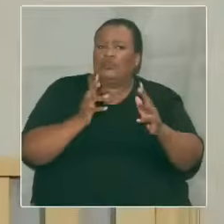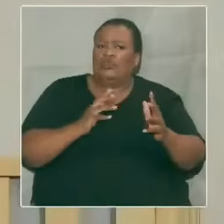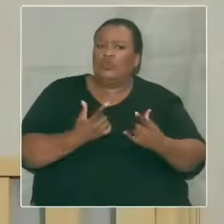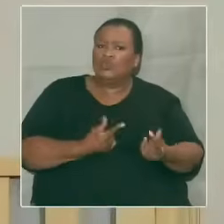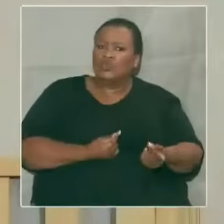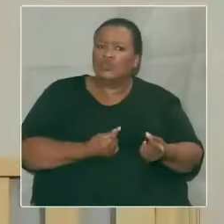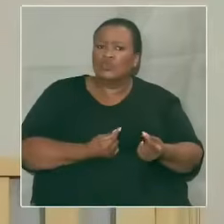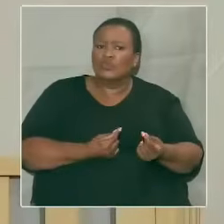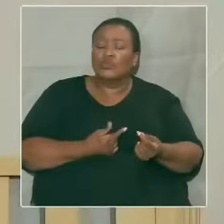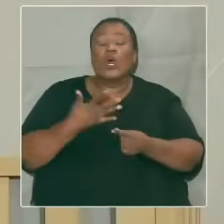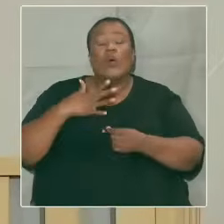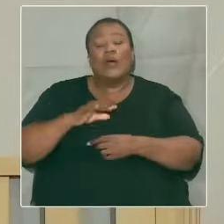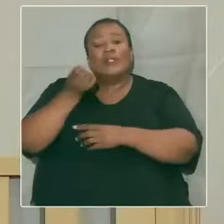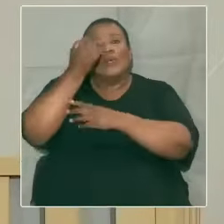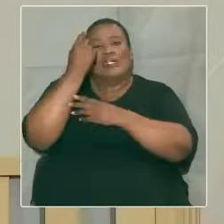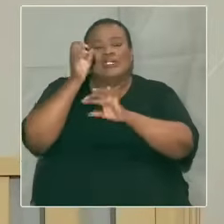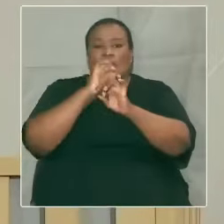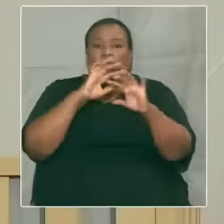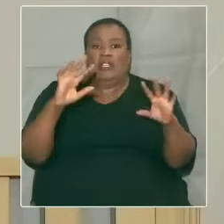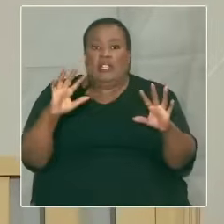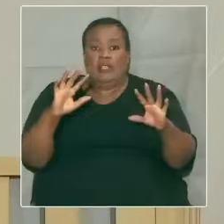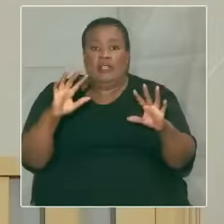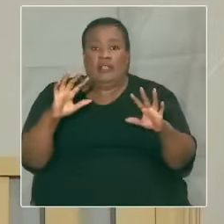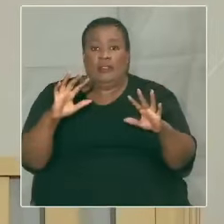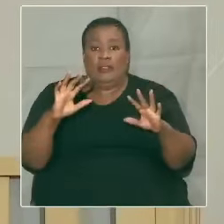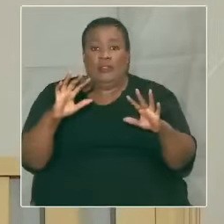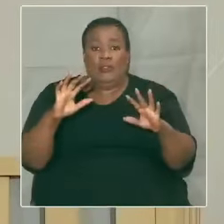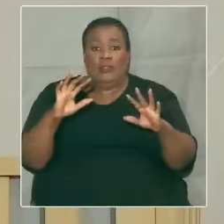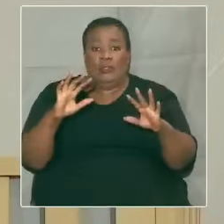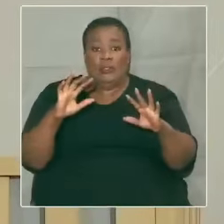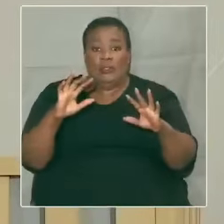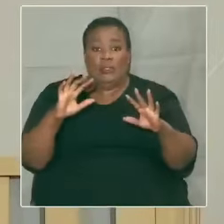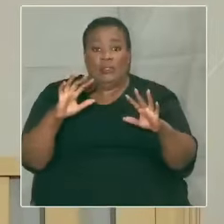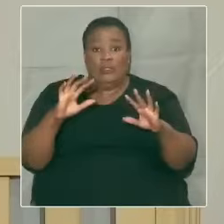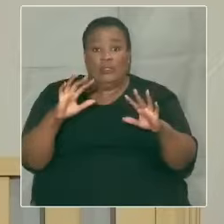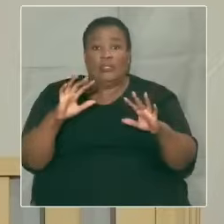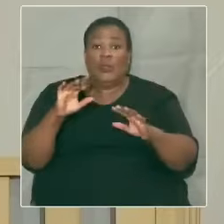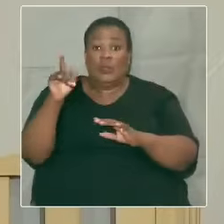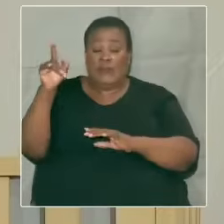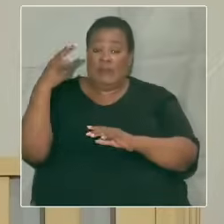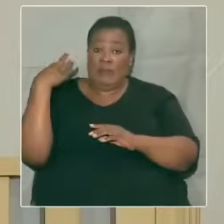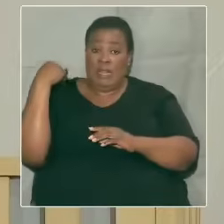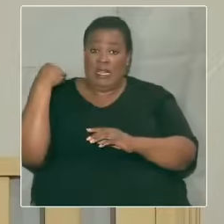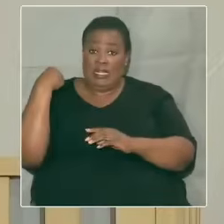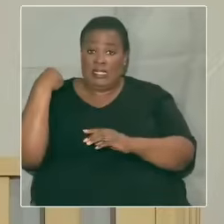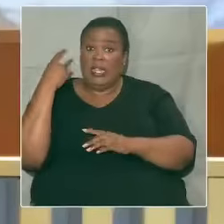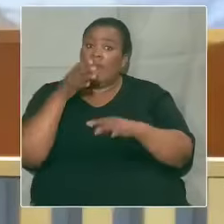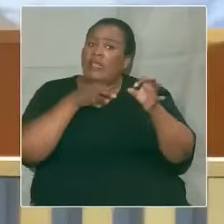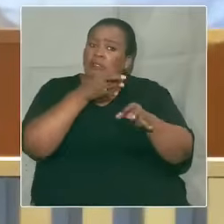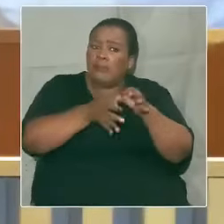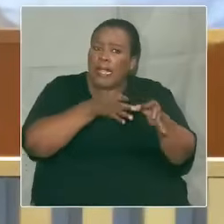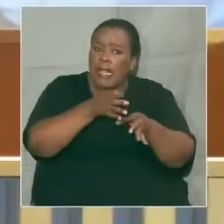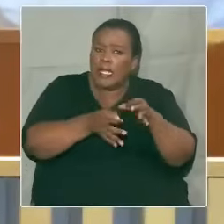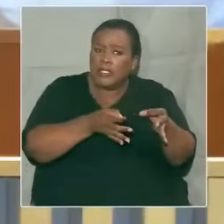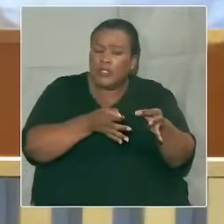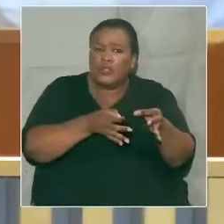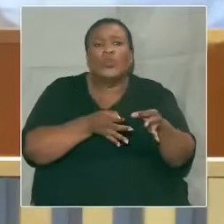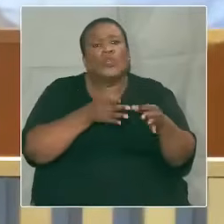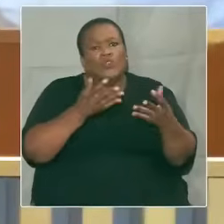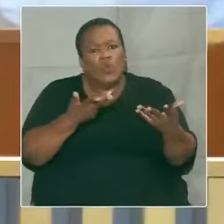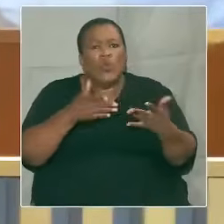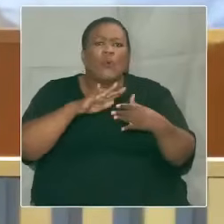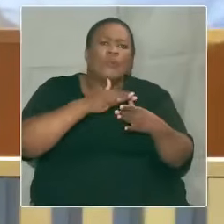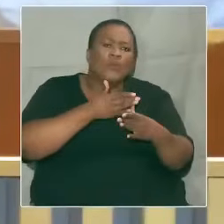Yeah, I want to understand that depends. So if the minister explained him or